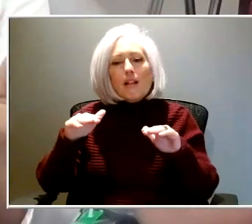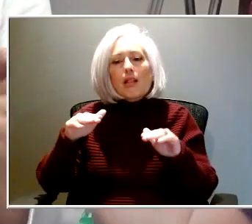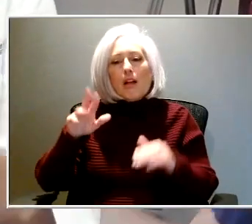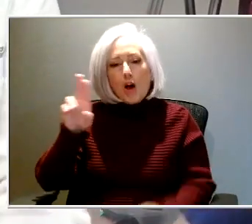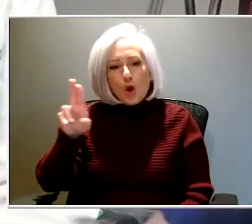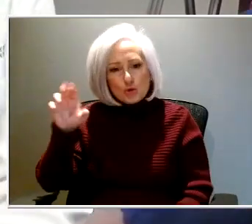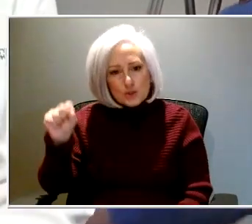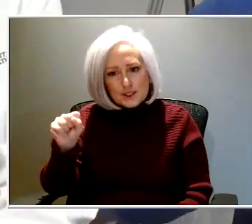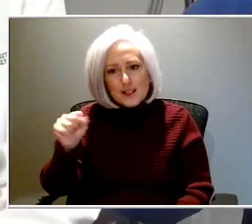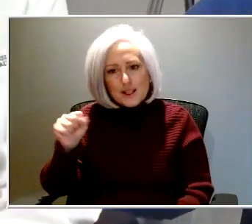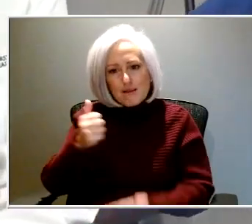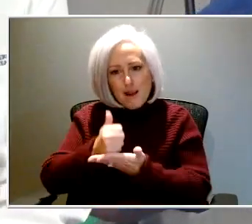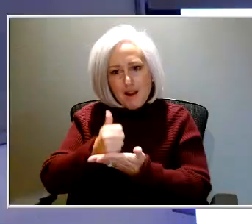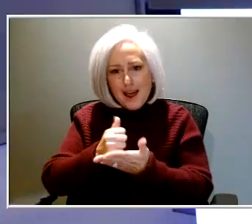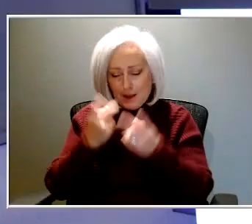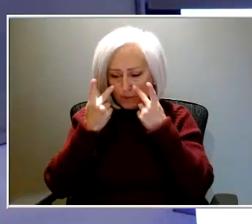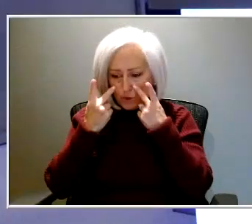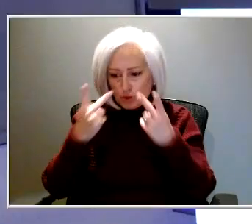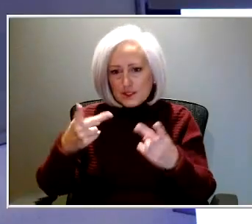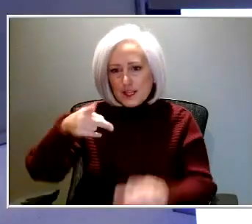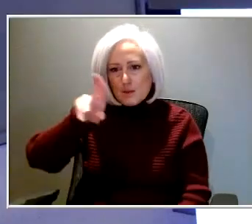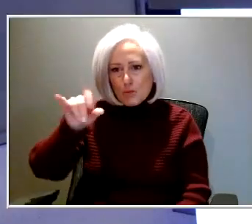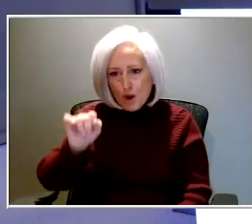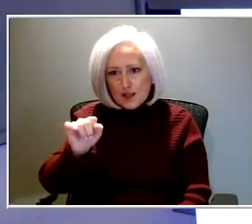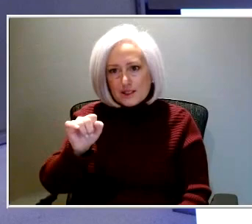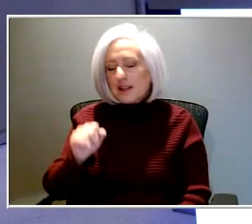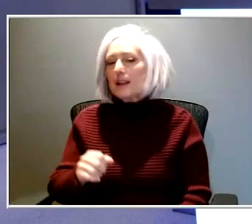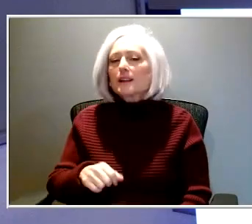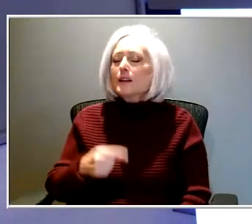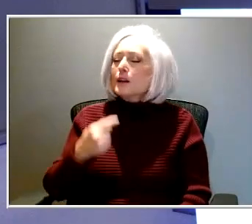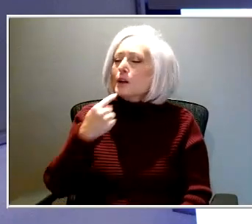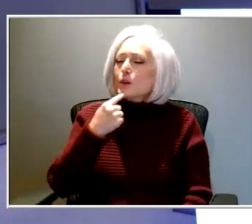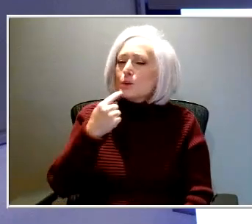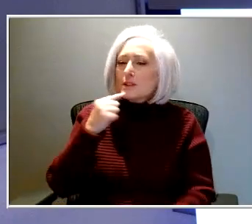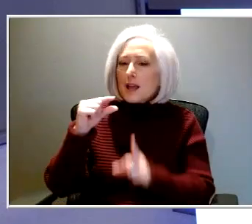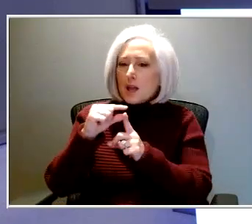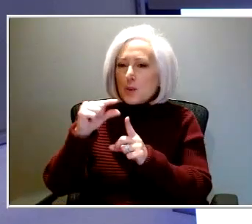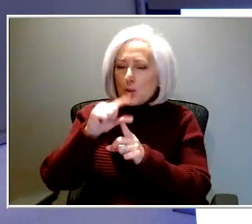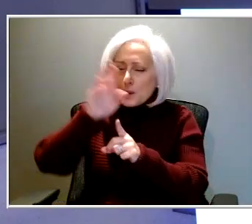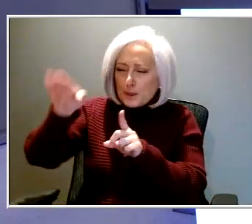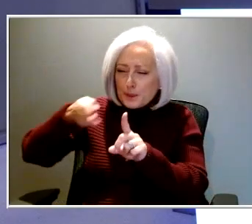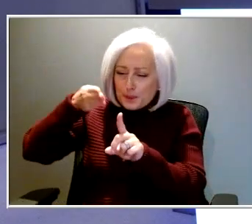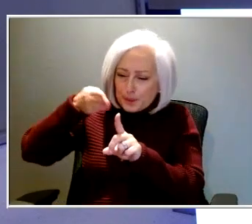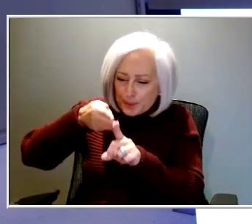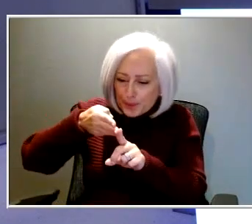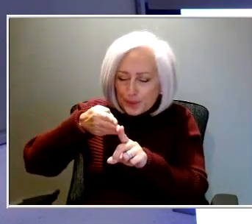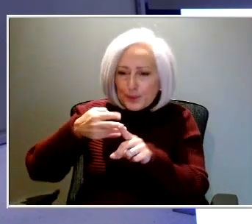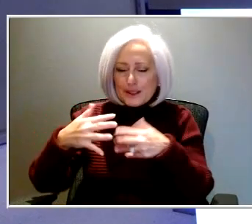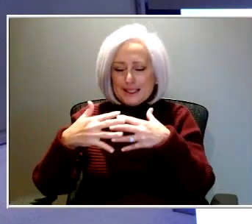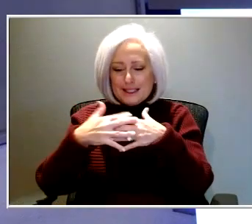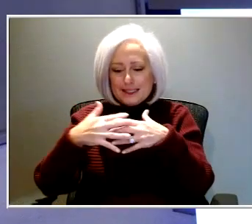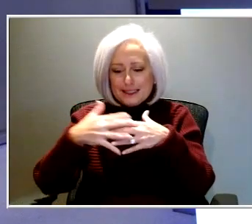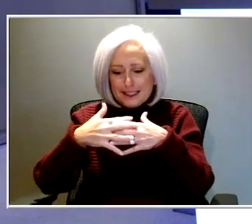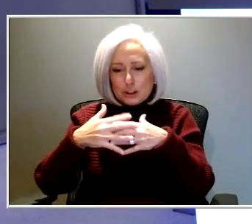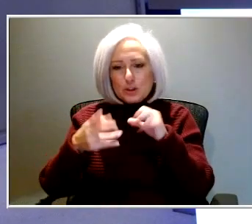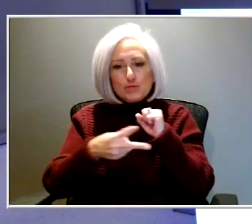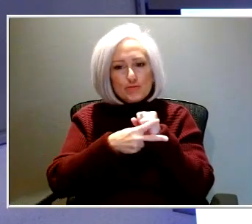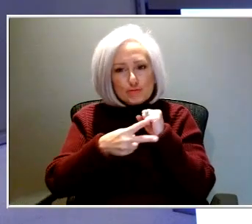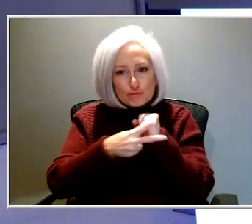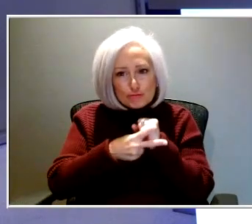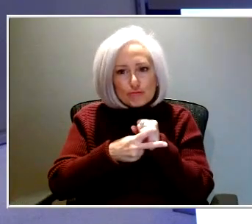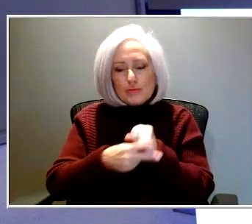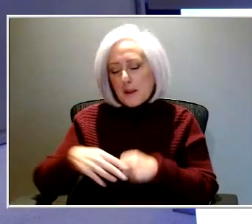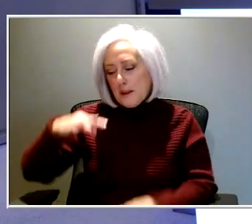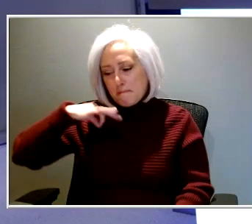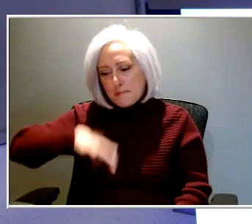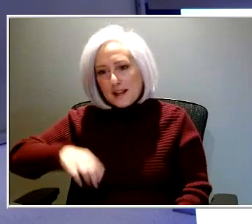so I can put the seeds where they need to go. So I hear you using terms like precision, tissue sparing, beneficial for cancers like prostate. It